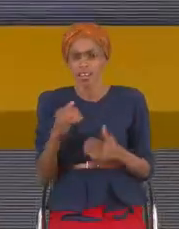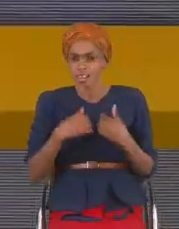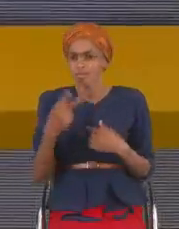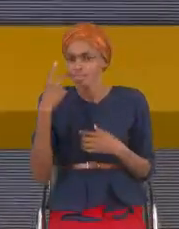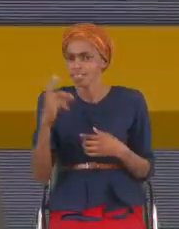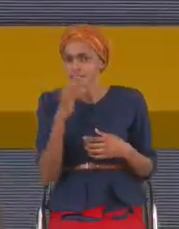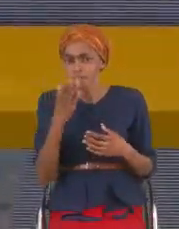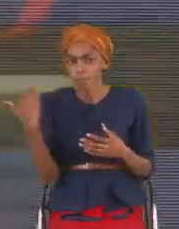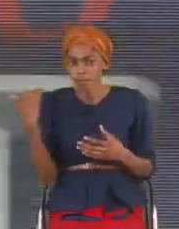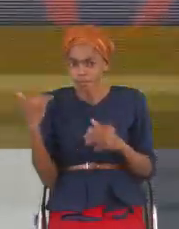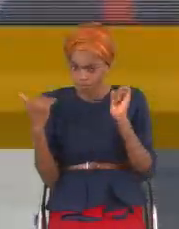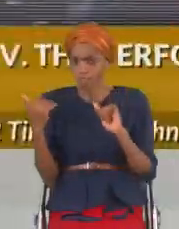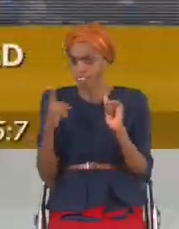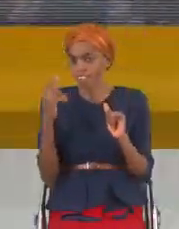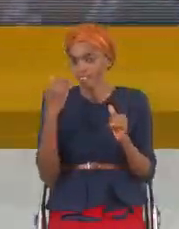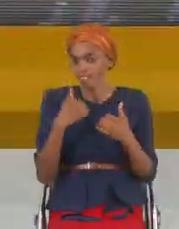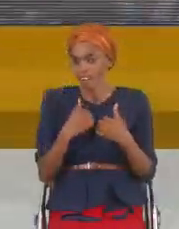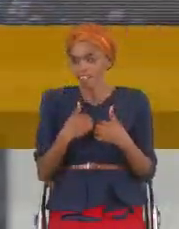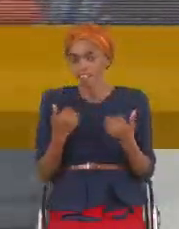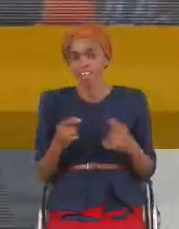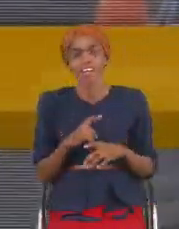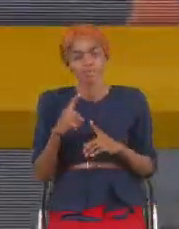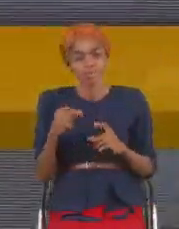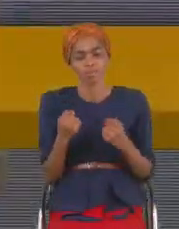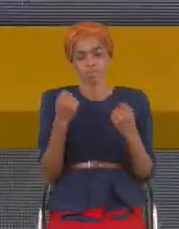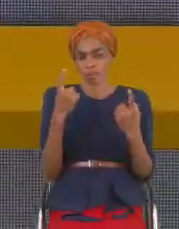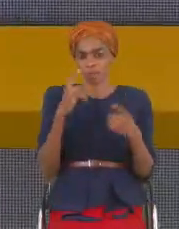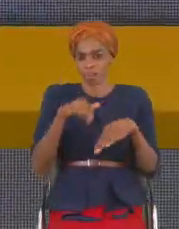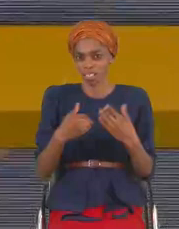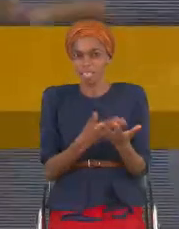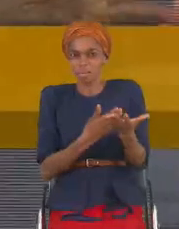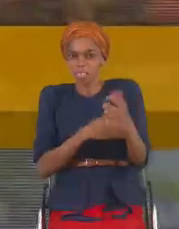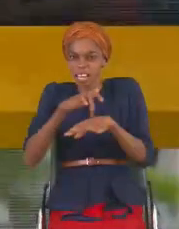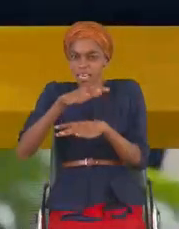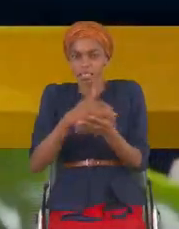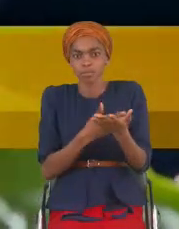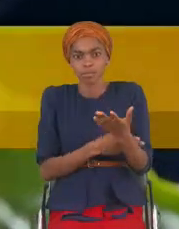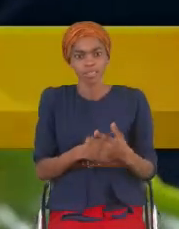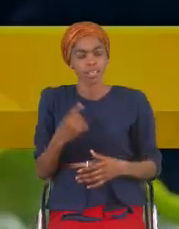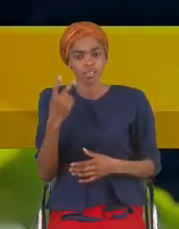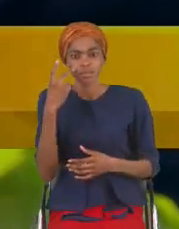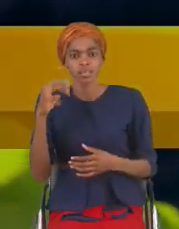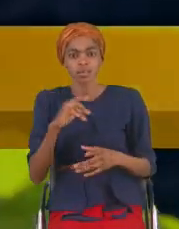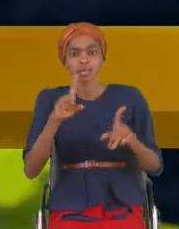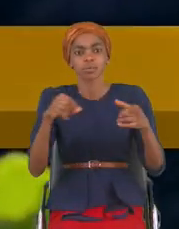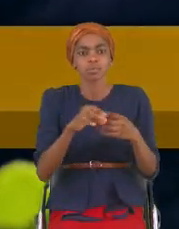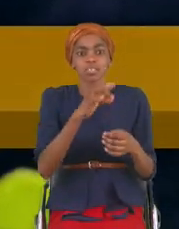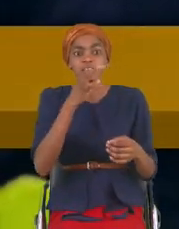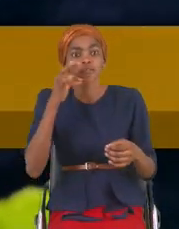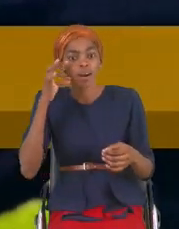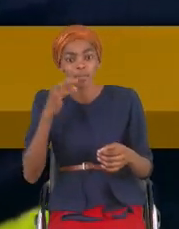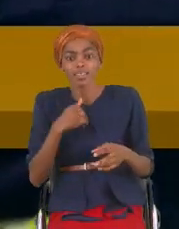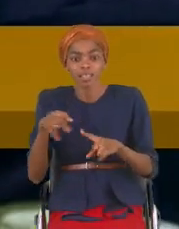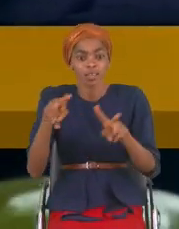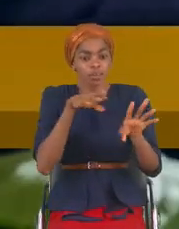you have. How they wake up in the morning. Have you seen the farmer? They go to the farm, and then they look at